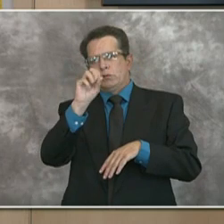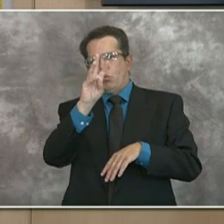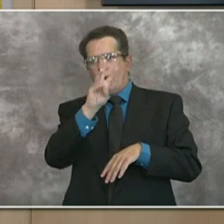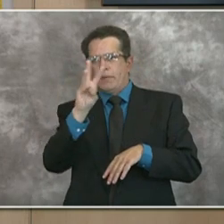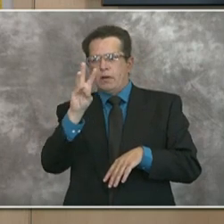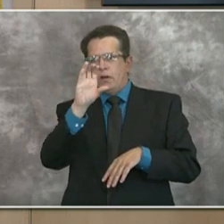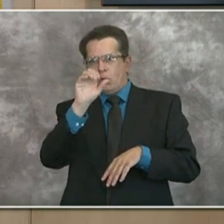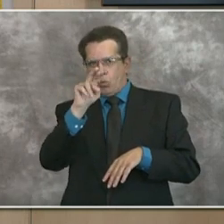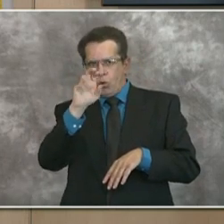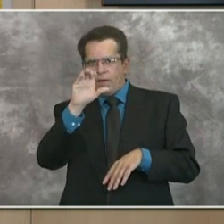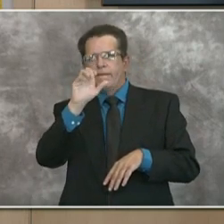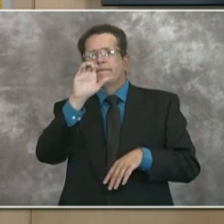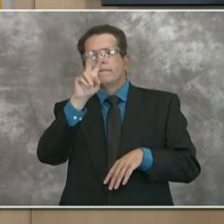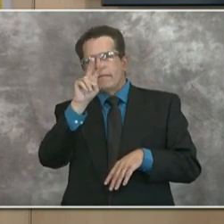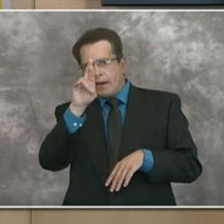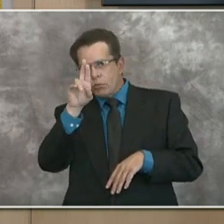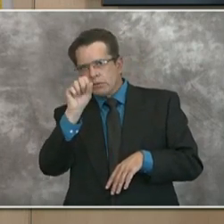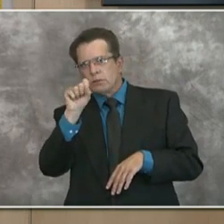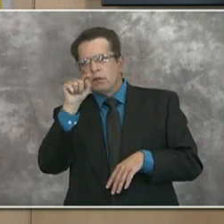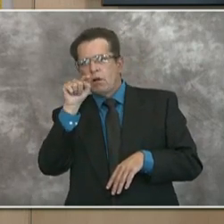at